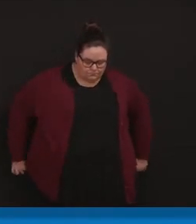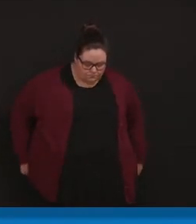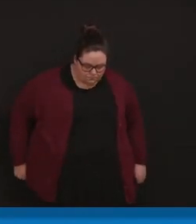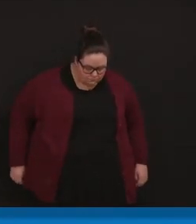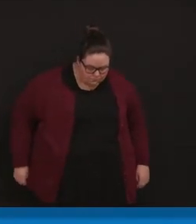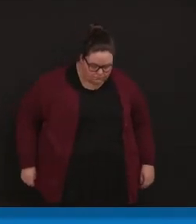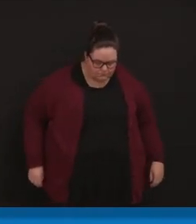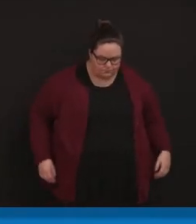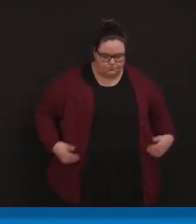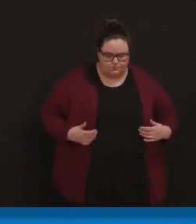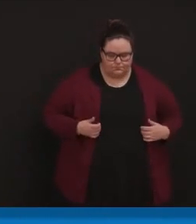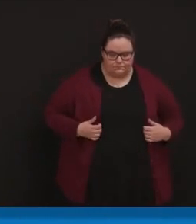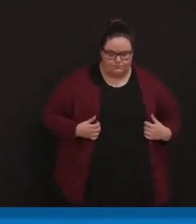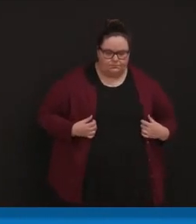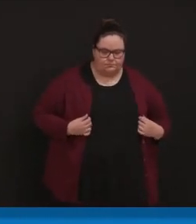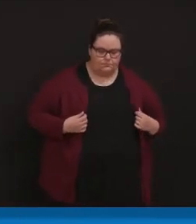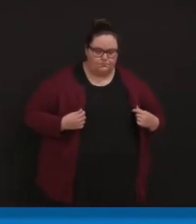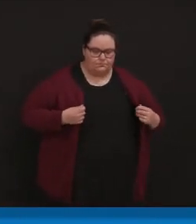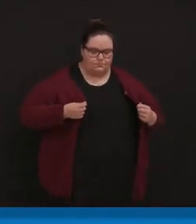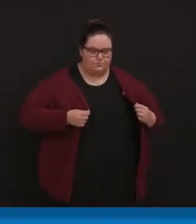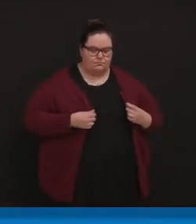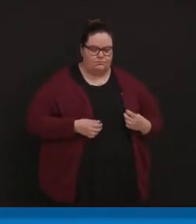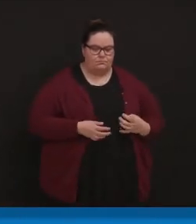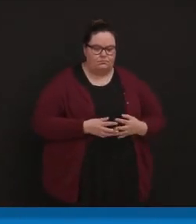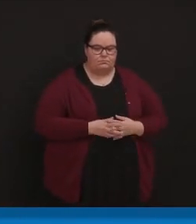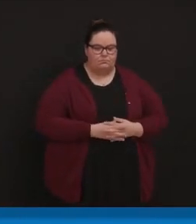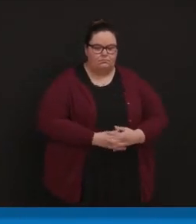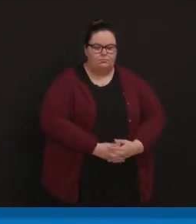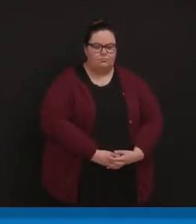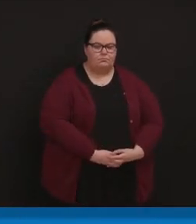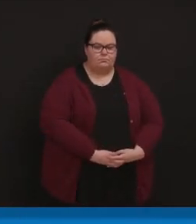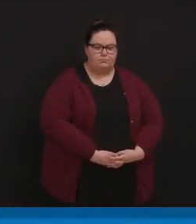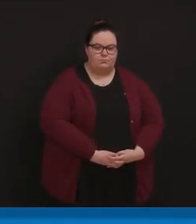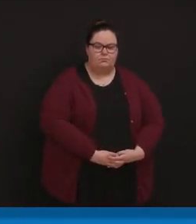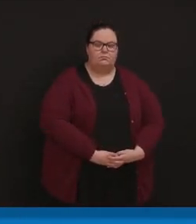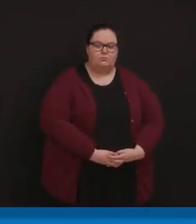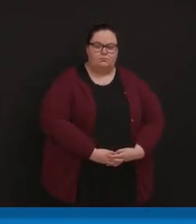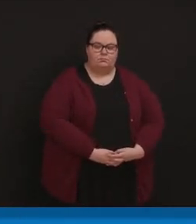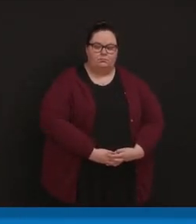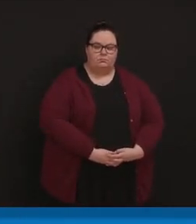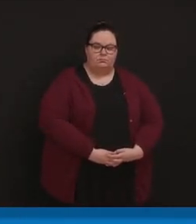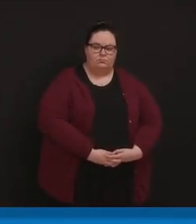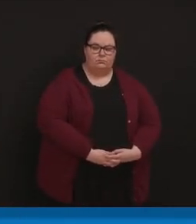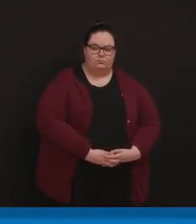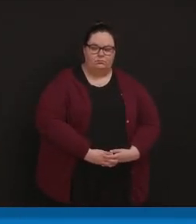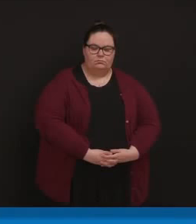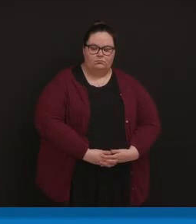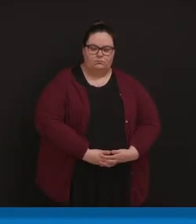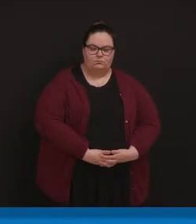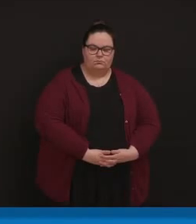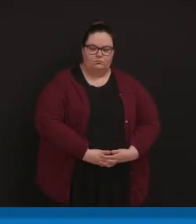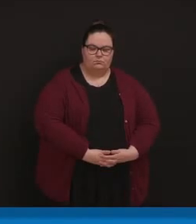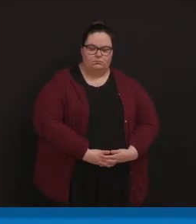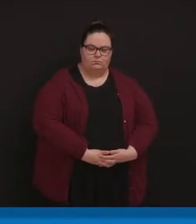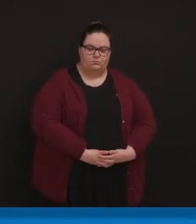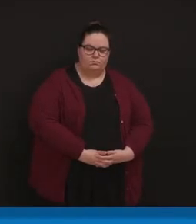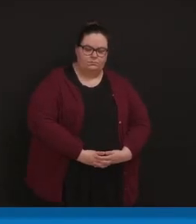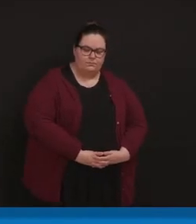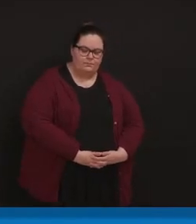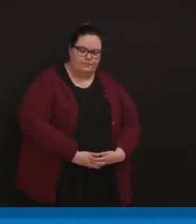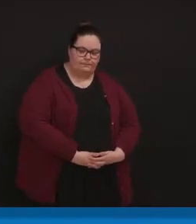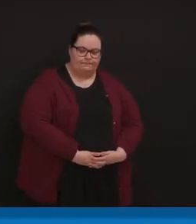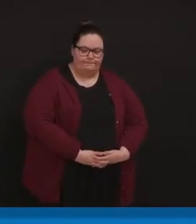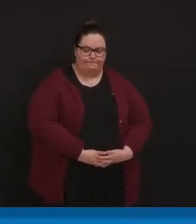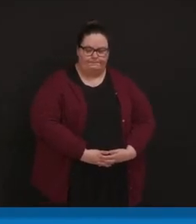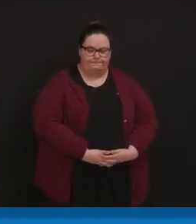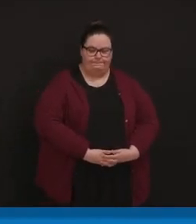with weather and the roads when it comes to delivery. And even people who are traveling to come